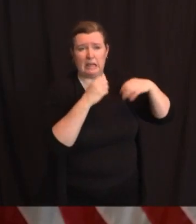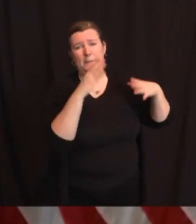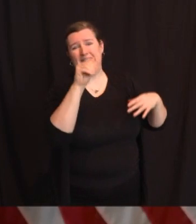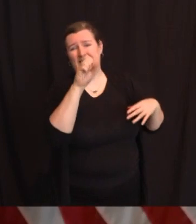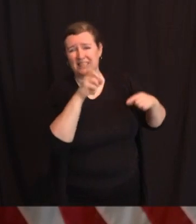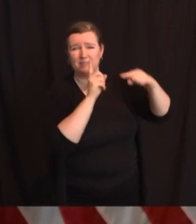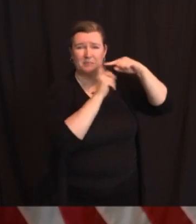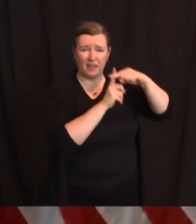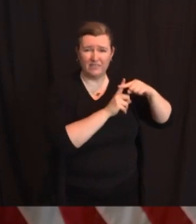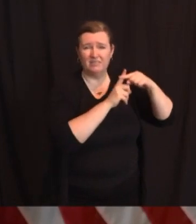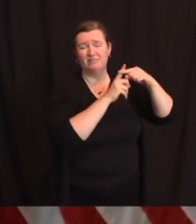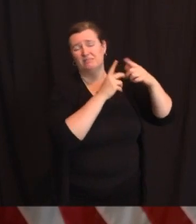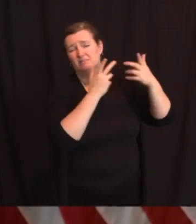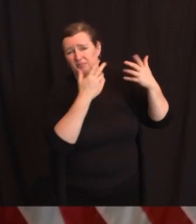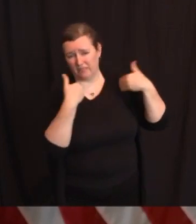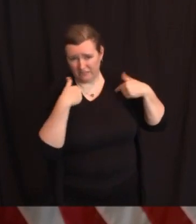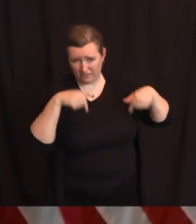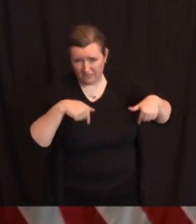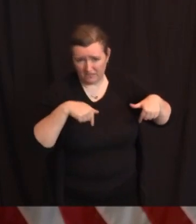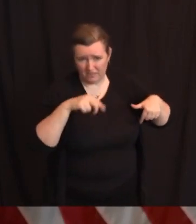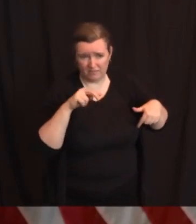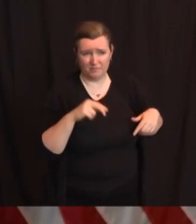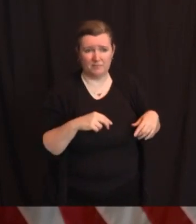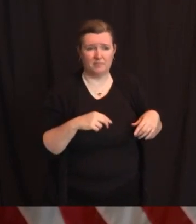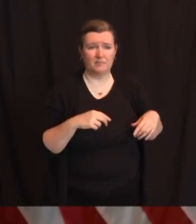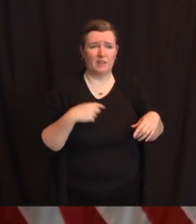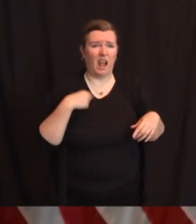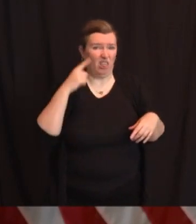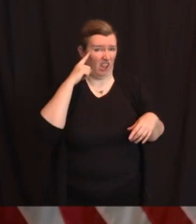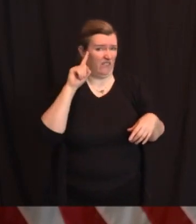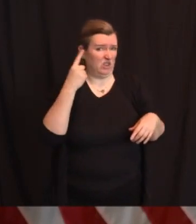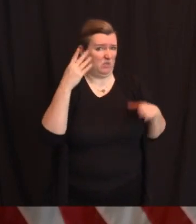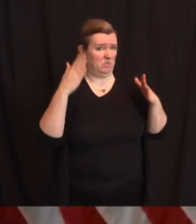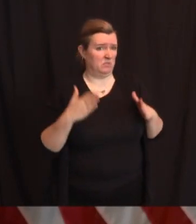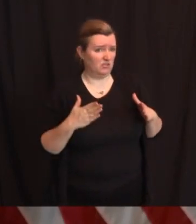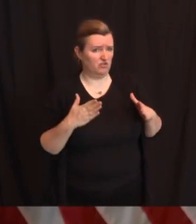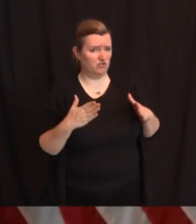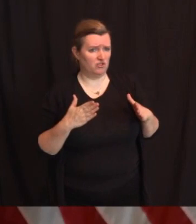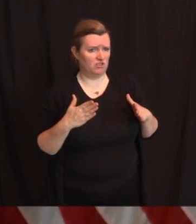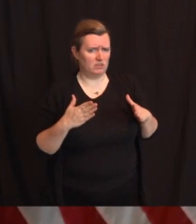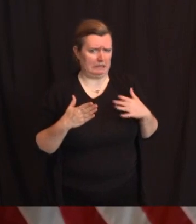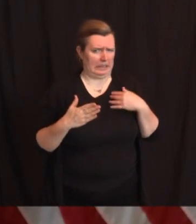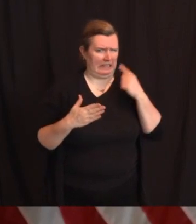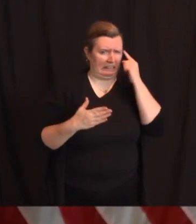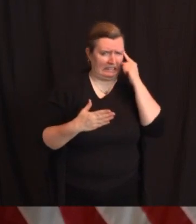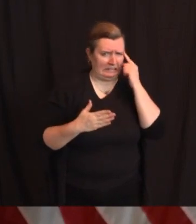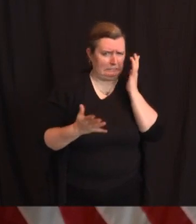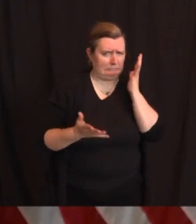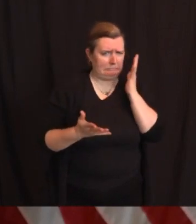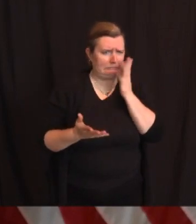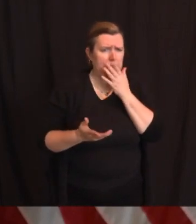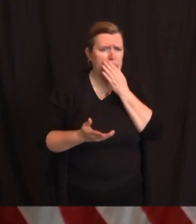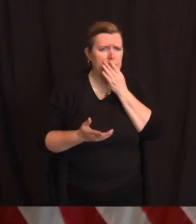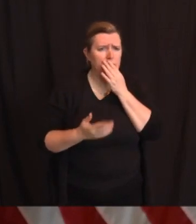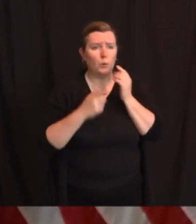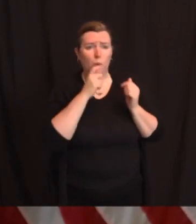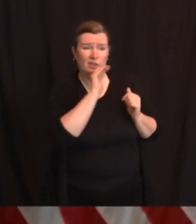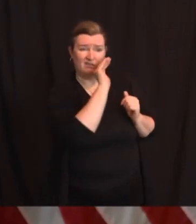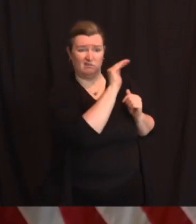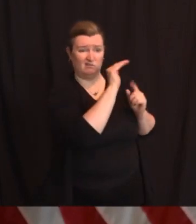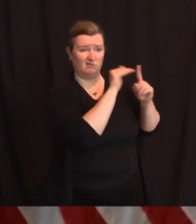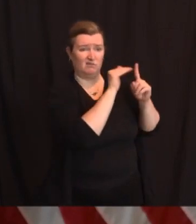first person that I know of, at least, to rally the troops around suspending the